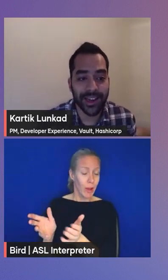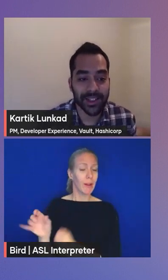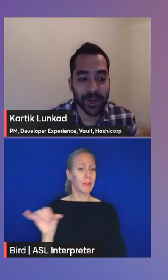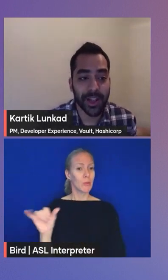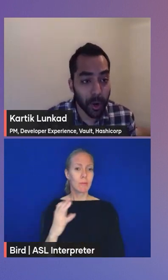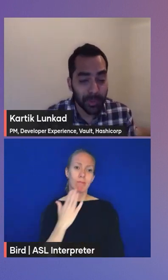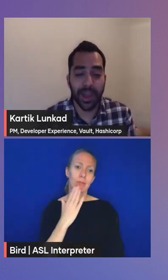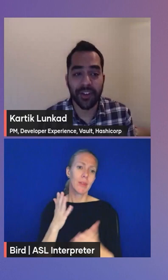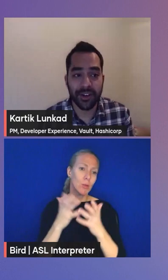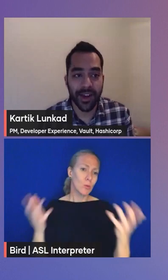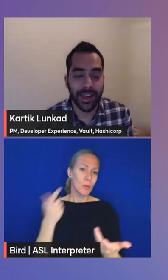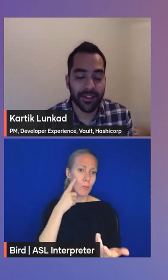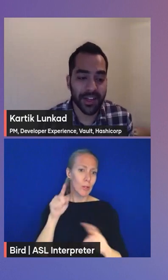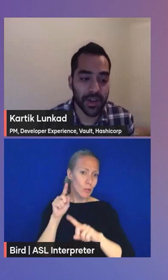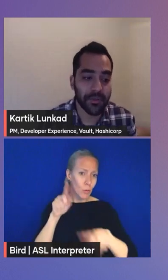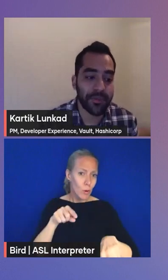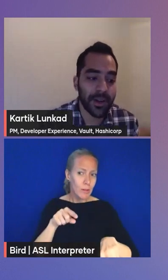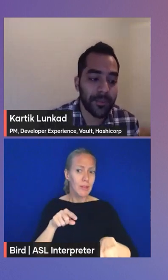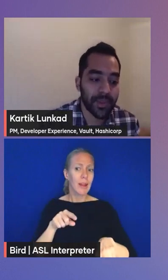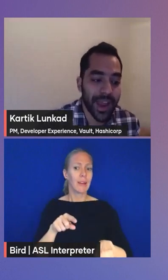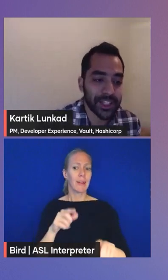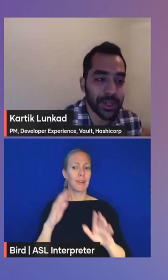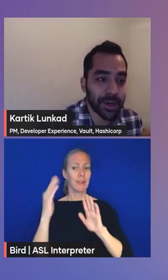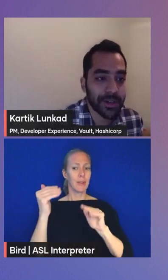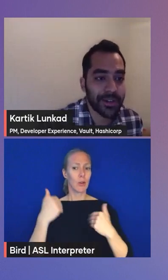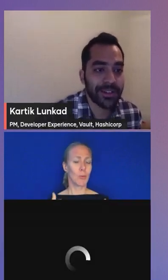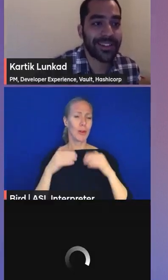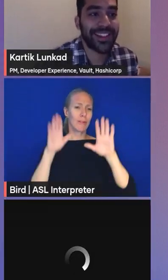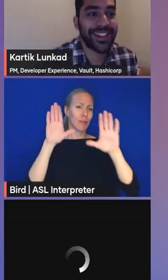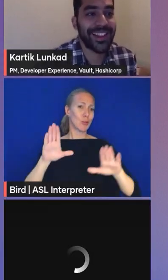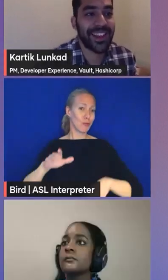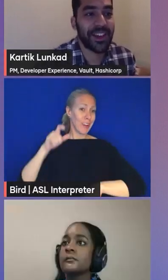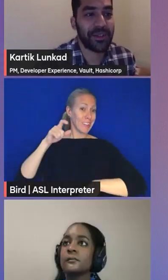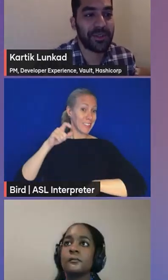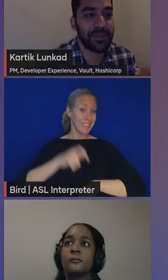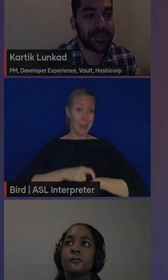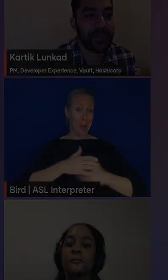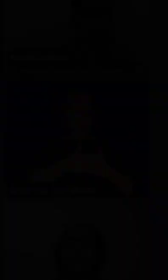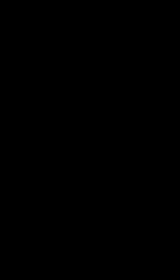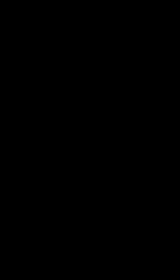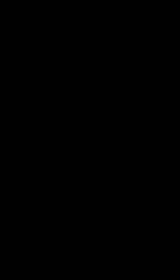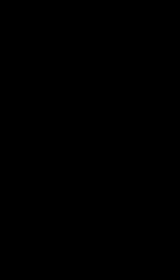coming and attending this call. I hope you have a great rest of the Hashi Talk. Thank you.